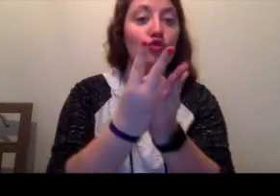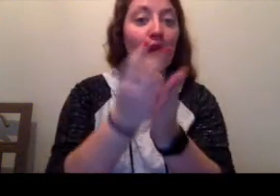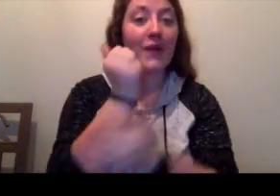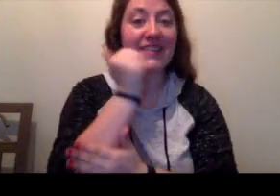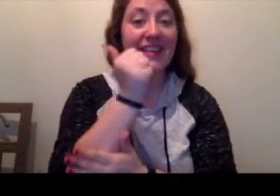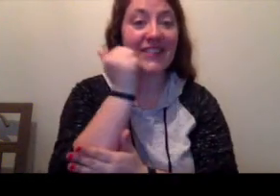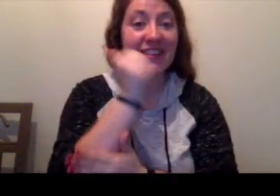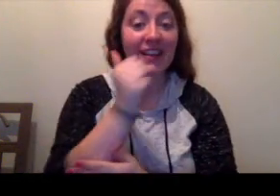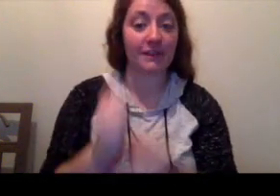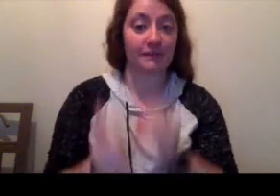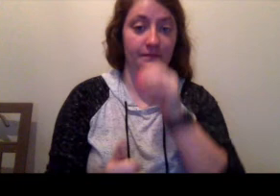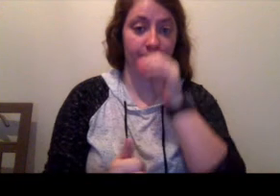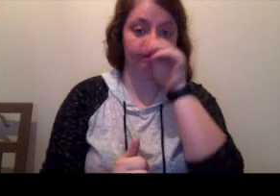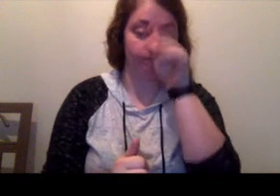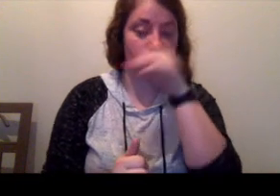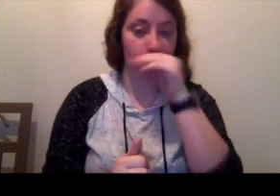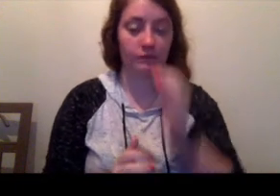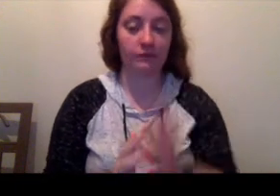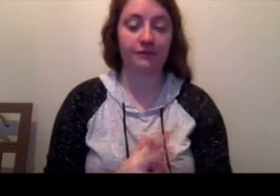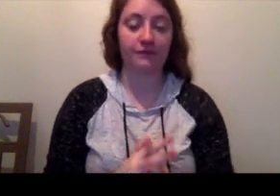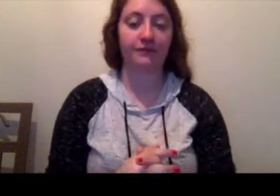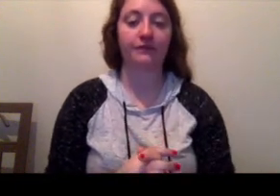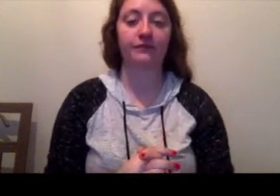I'm gonna write that down.